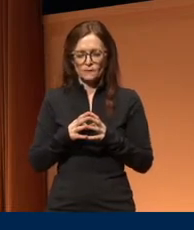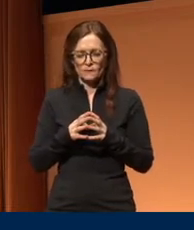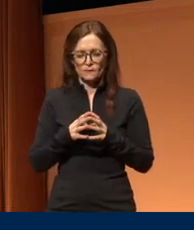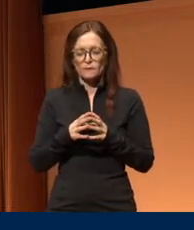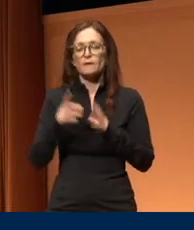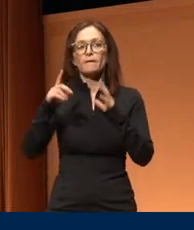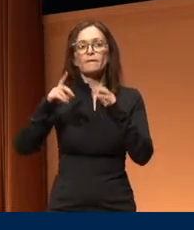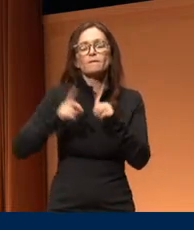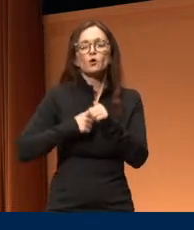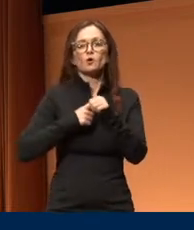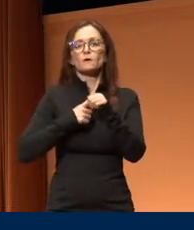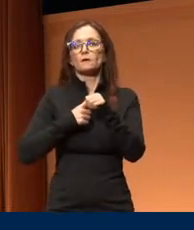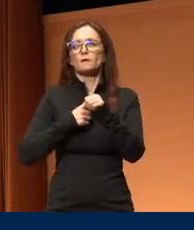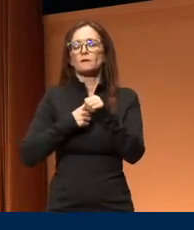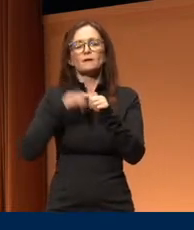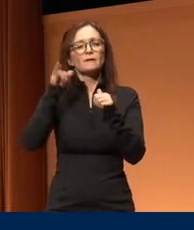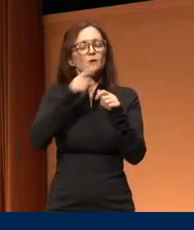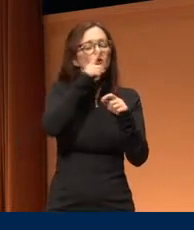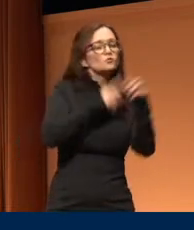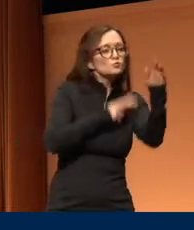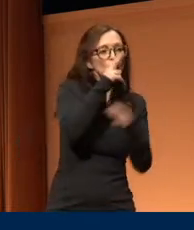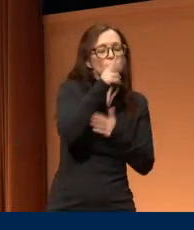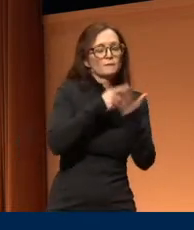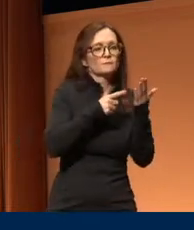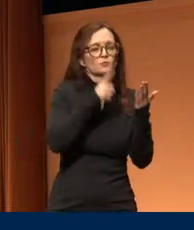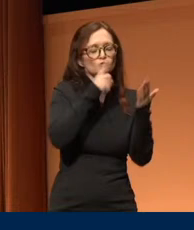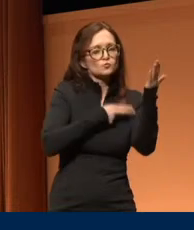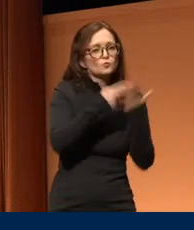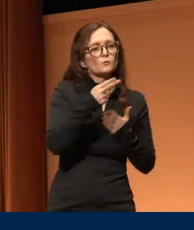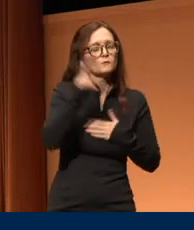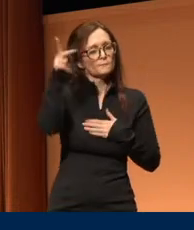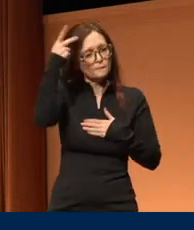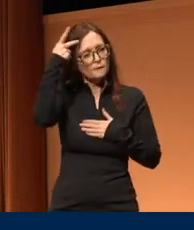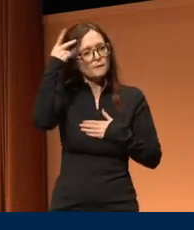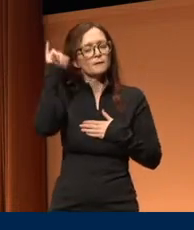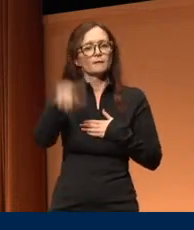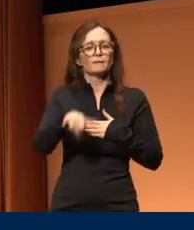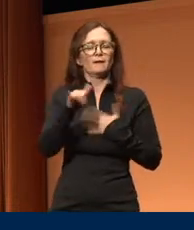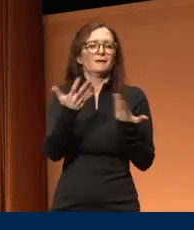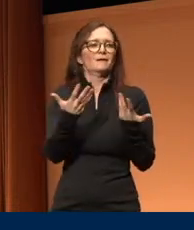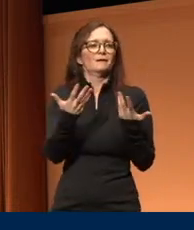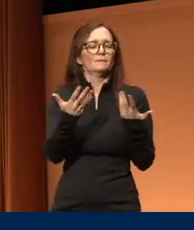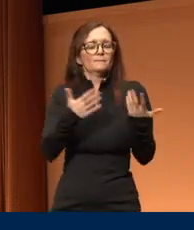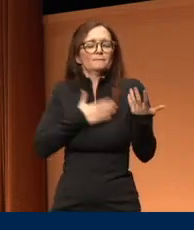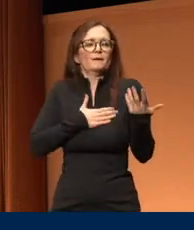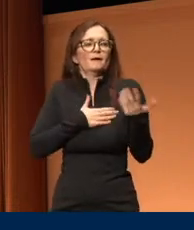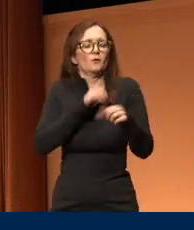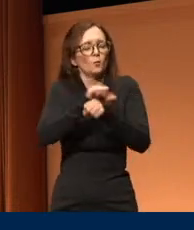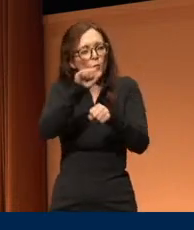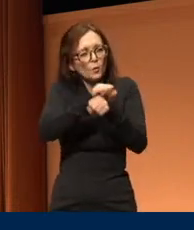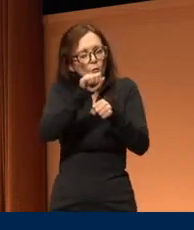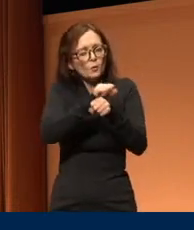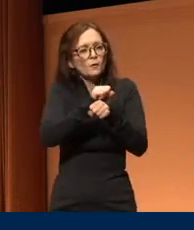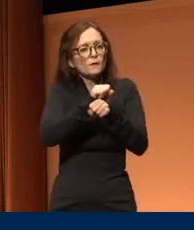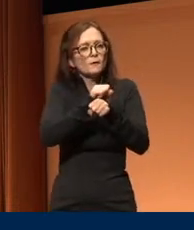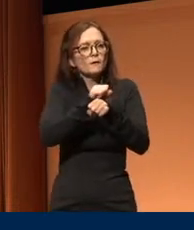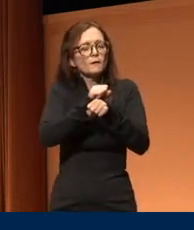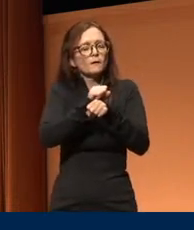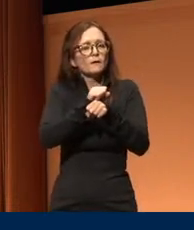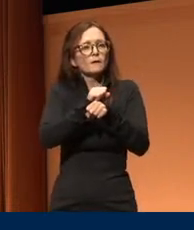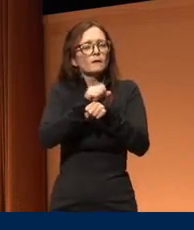Let me first turn to the place of truth in politics. This is closer to what my work has been on so